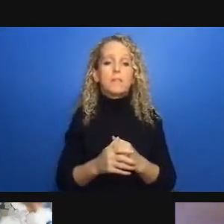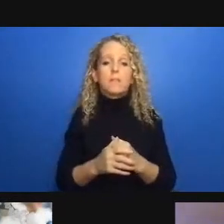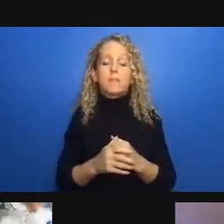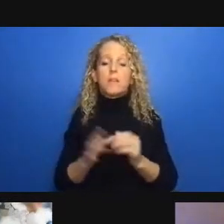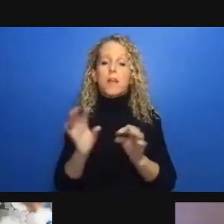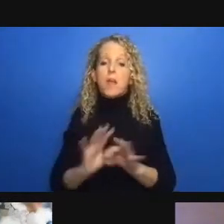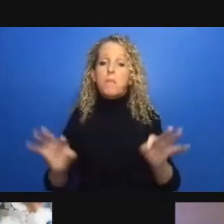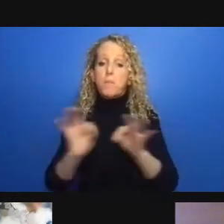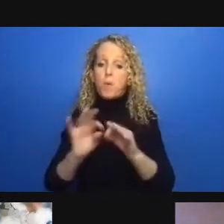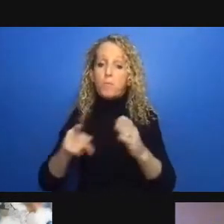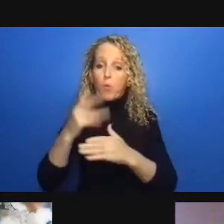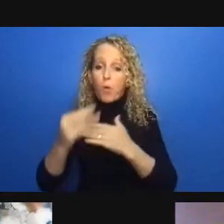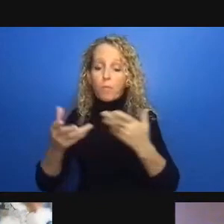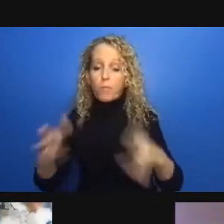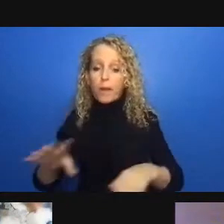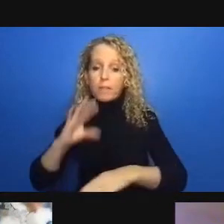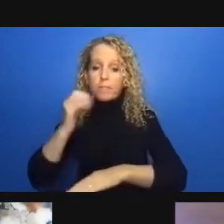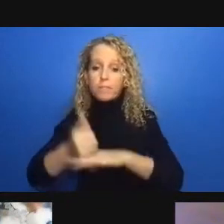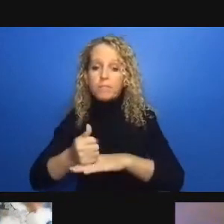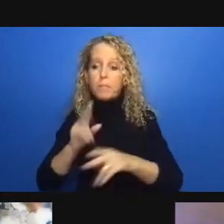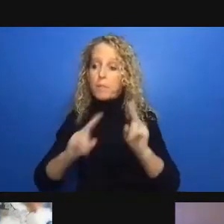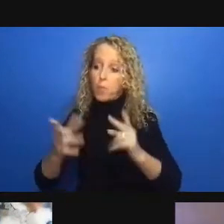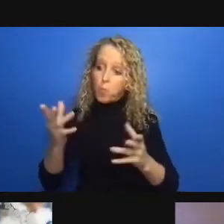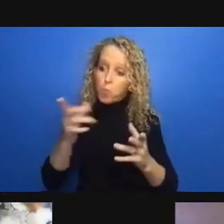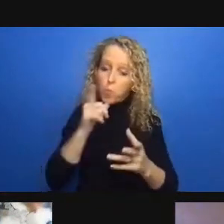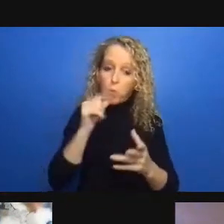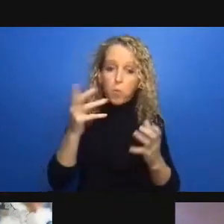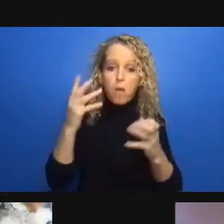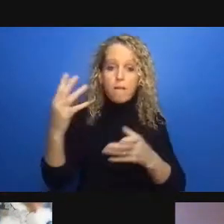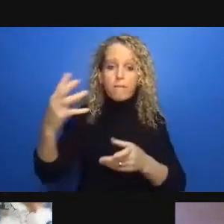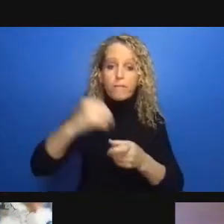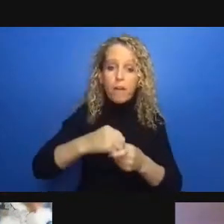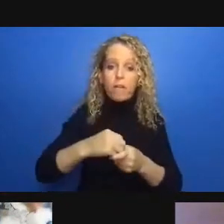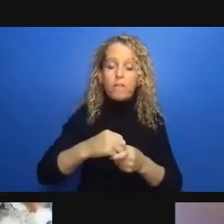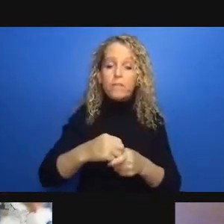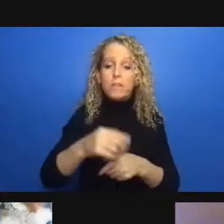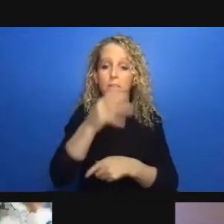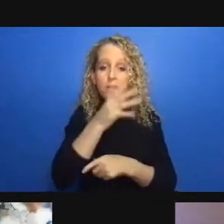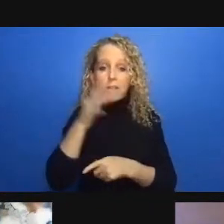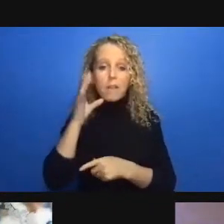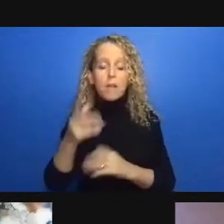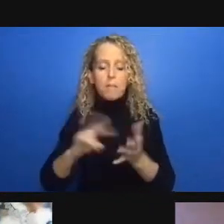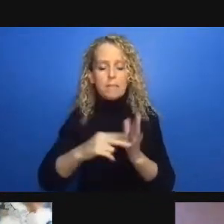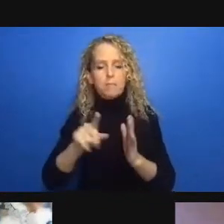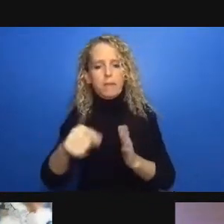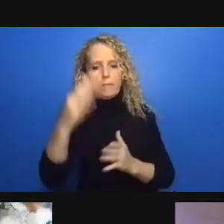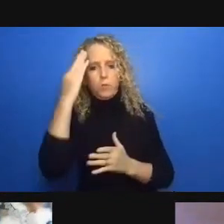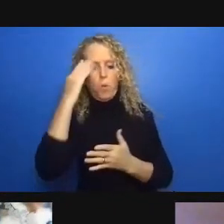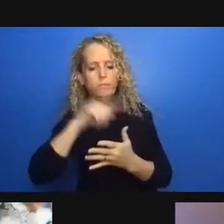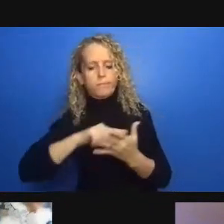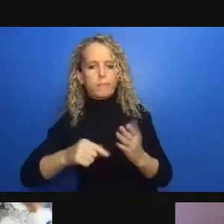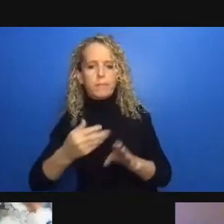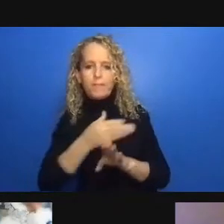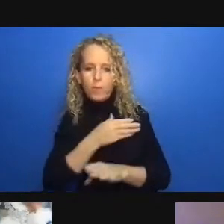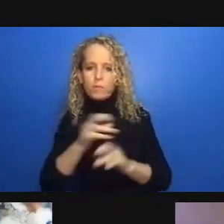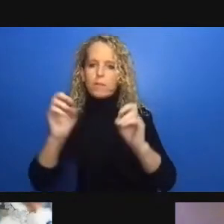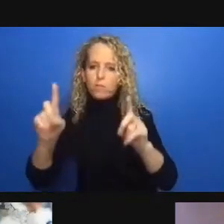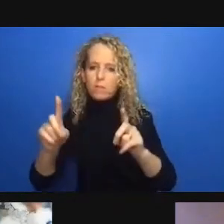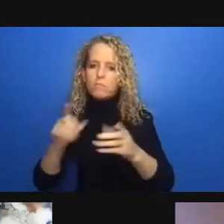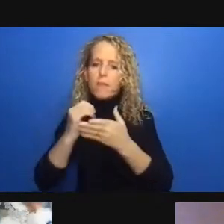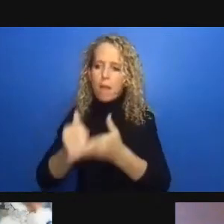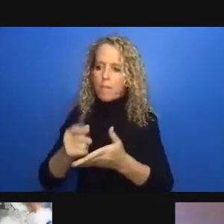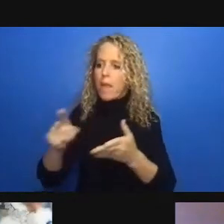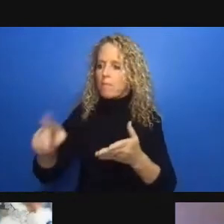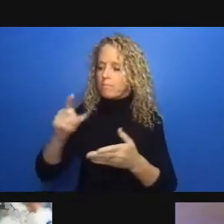support our young people in coming into the industry and looking at some of those operations is important. Making sure that we're